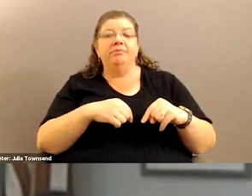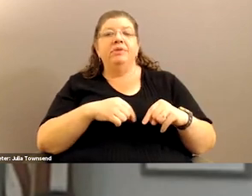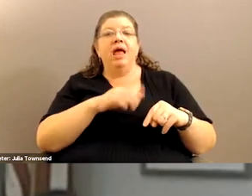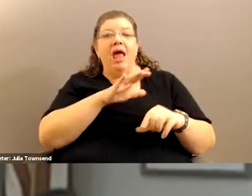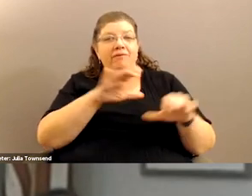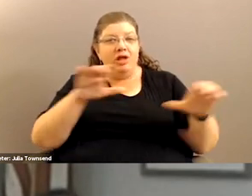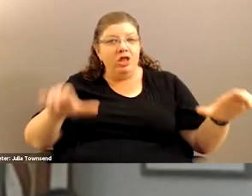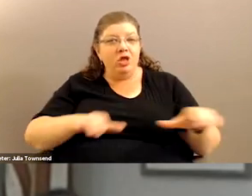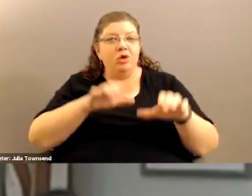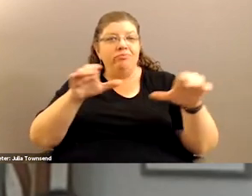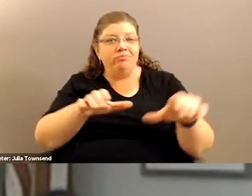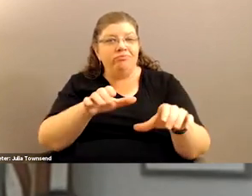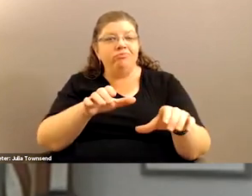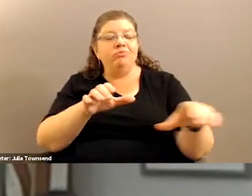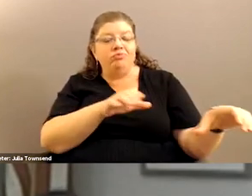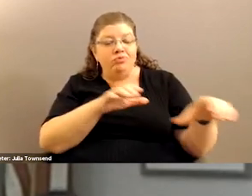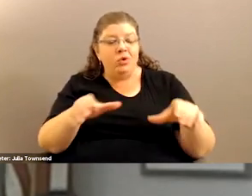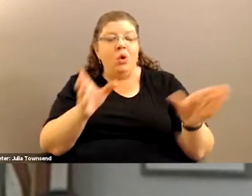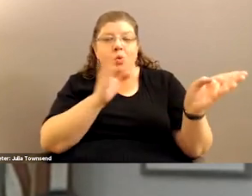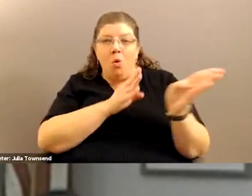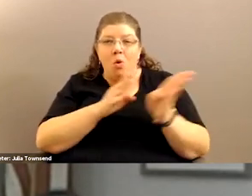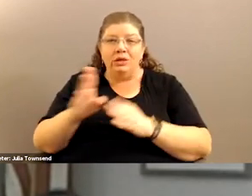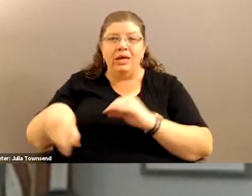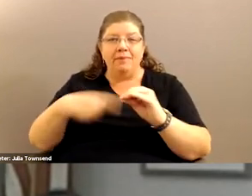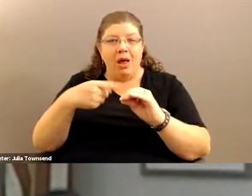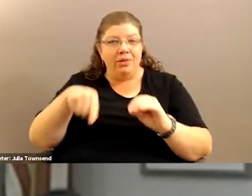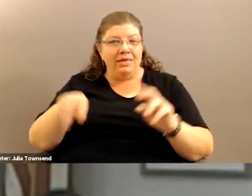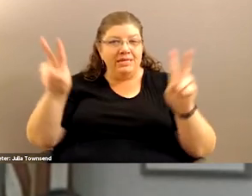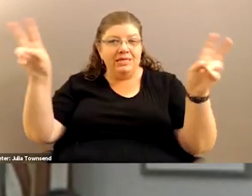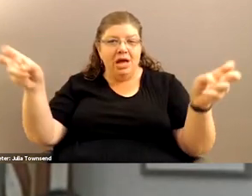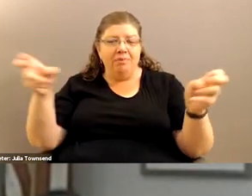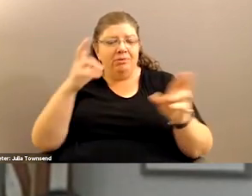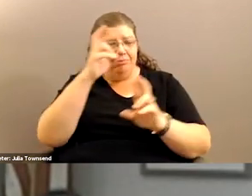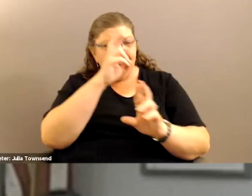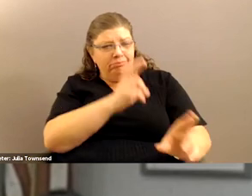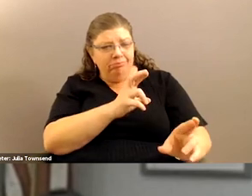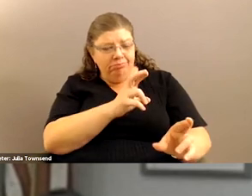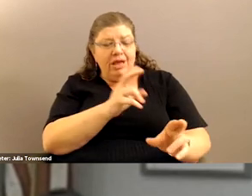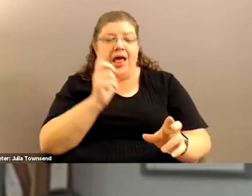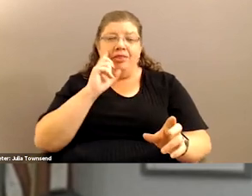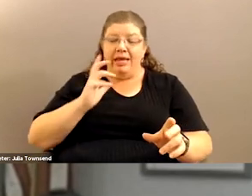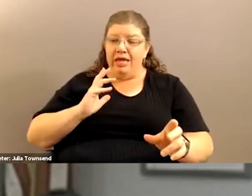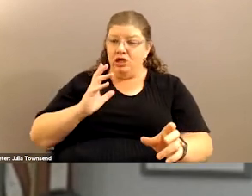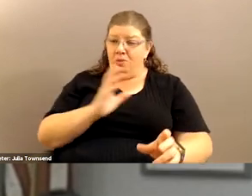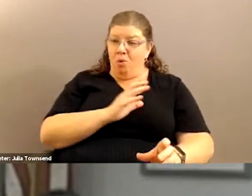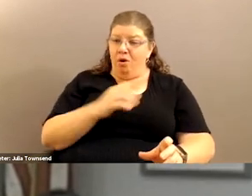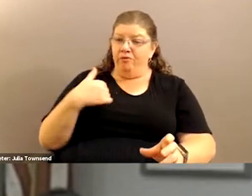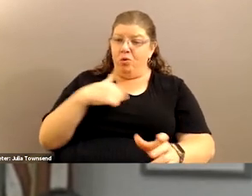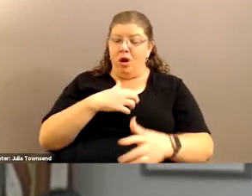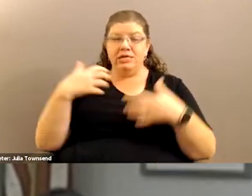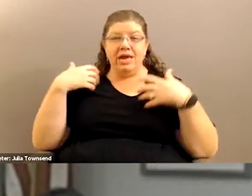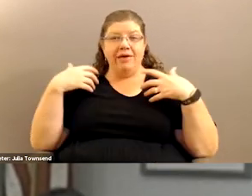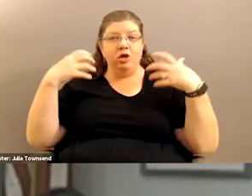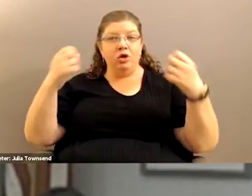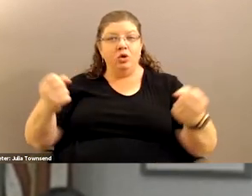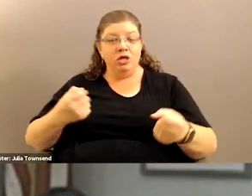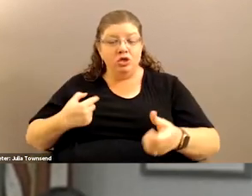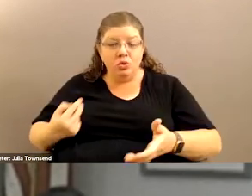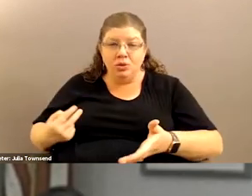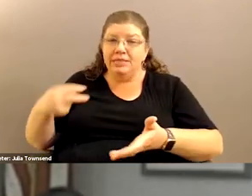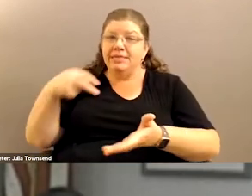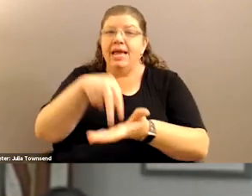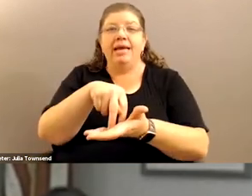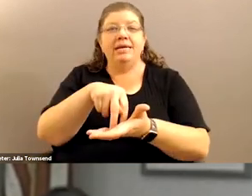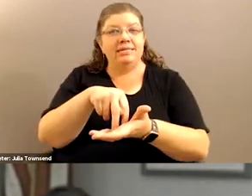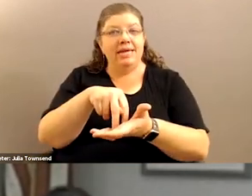activism and organizing about this topic and i think as a board for us to have the courage to take a stand and to